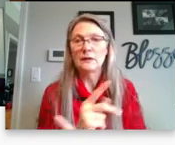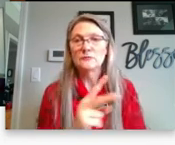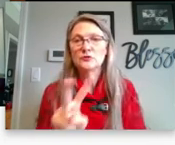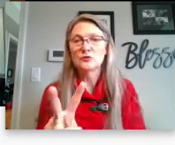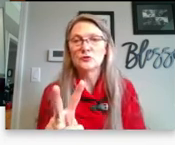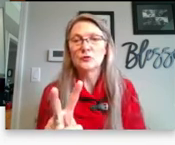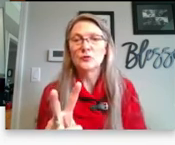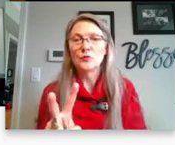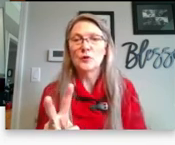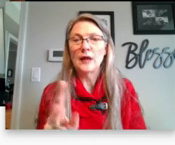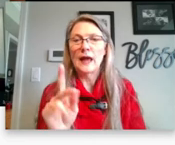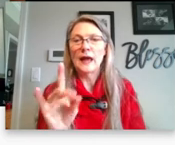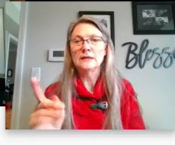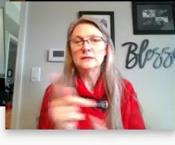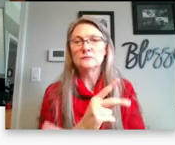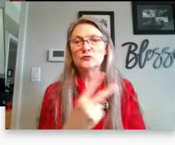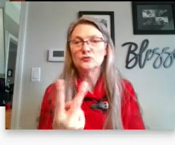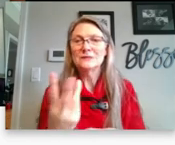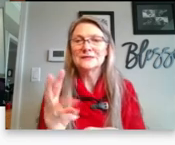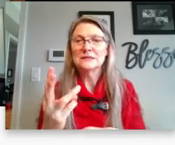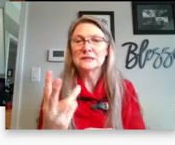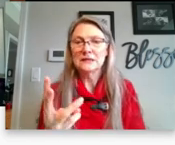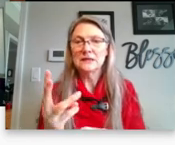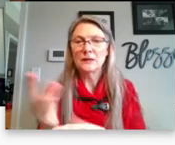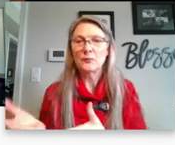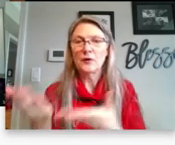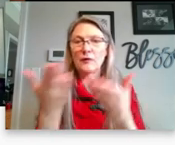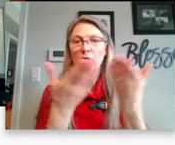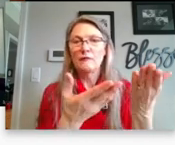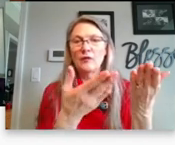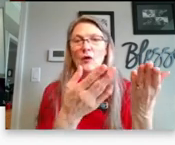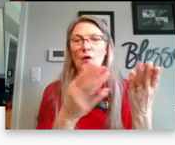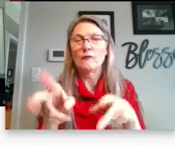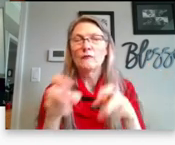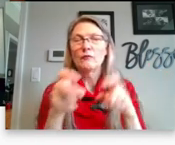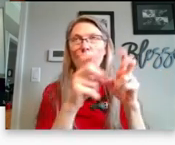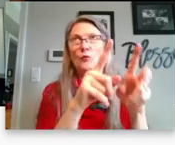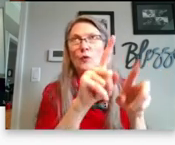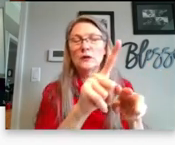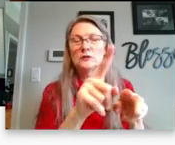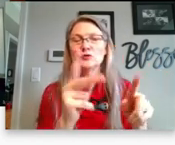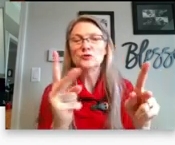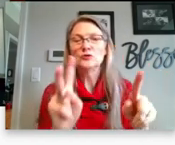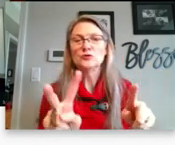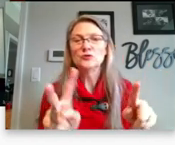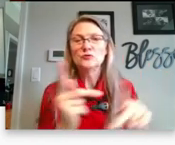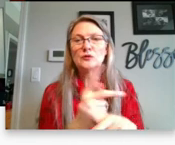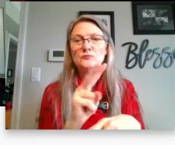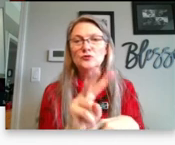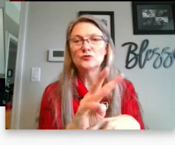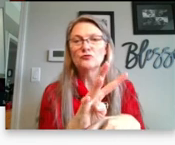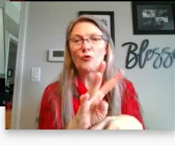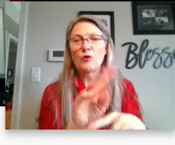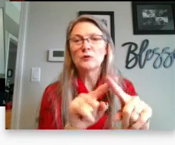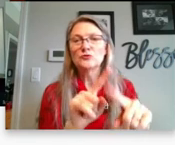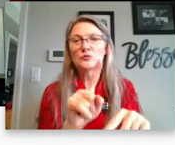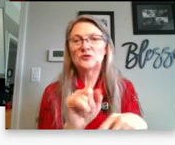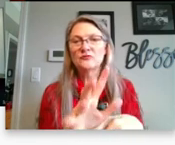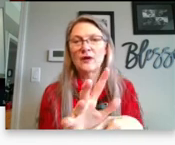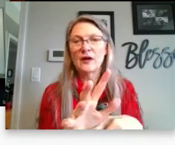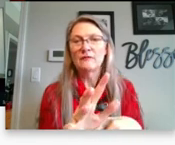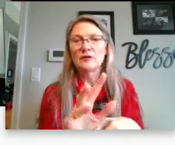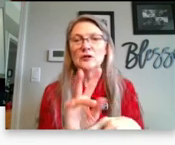And when I do 8 times 2, I get 16. I regroup my 1. 2 times 2 is 4, plus 1 is 5, and